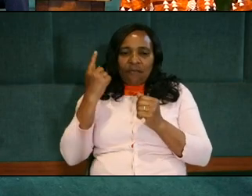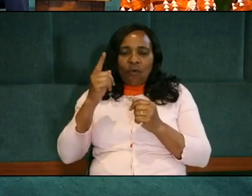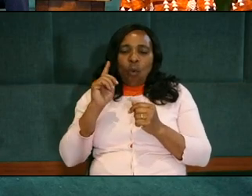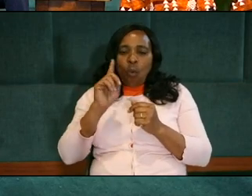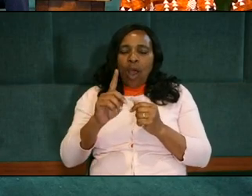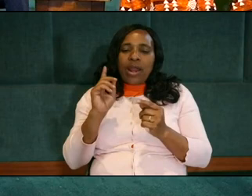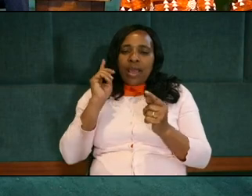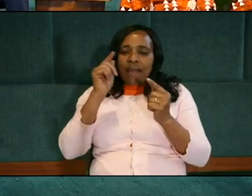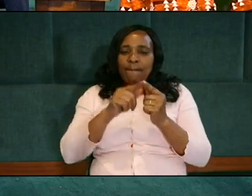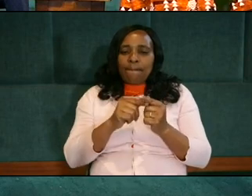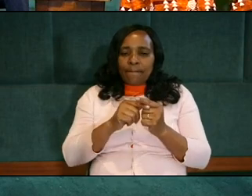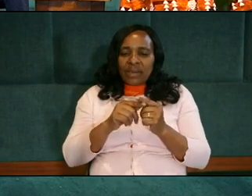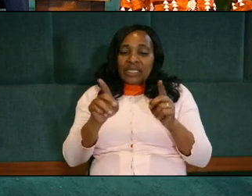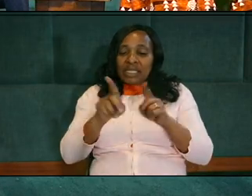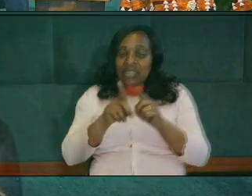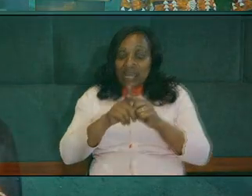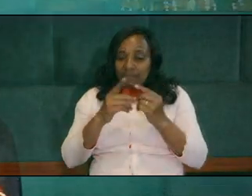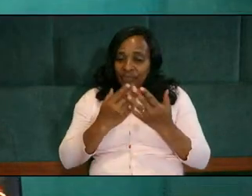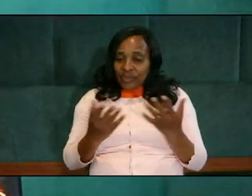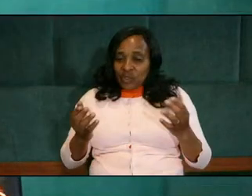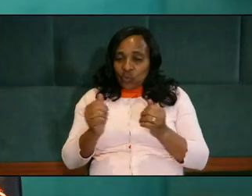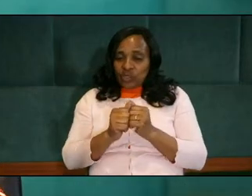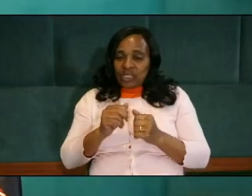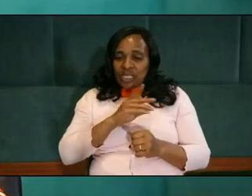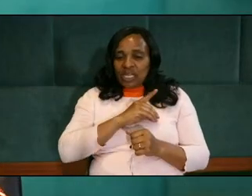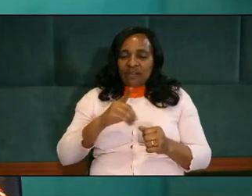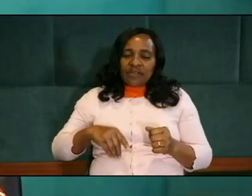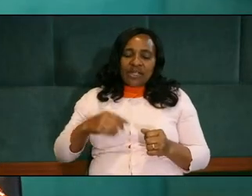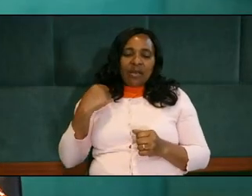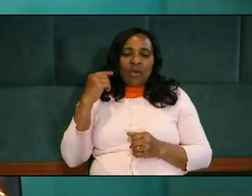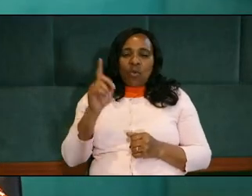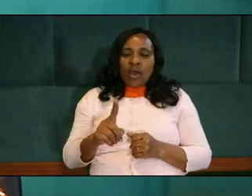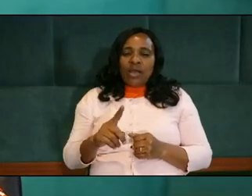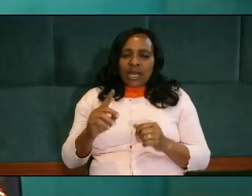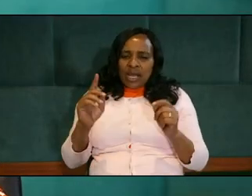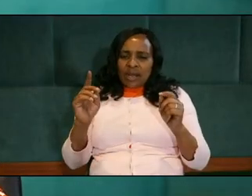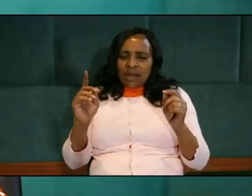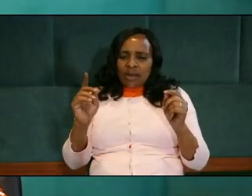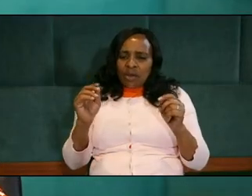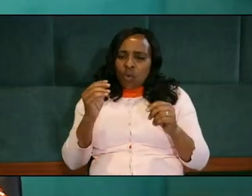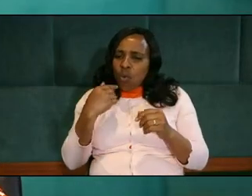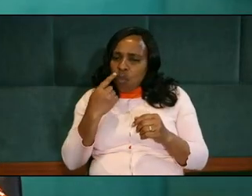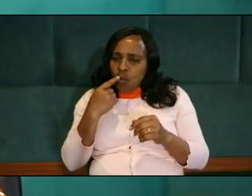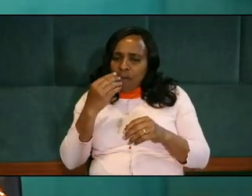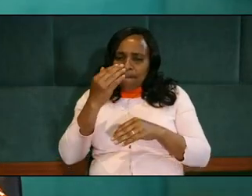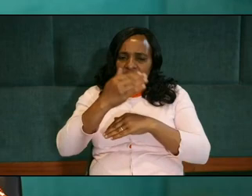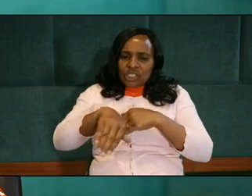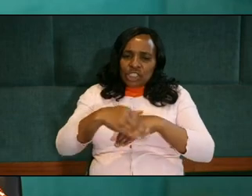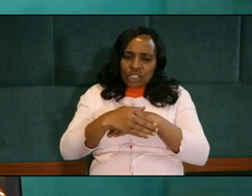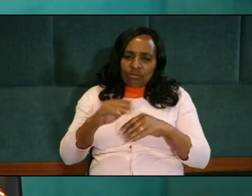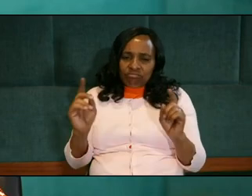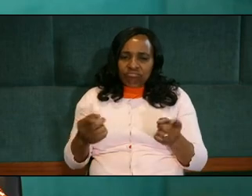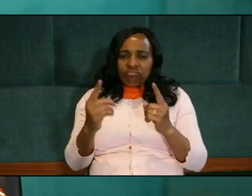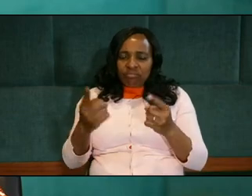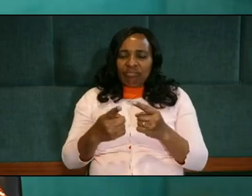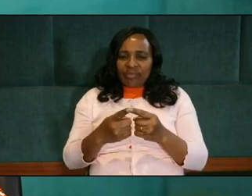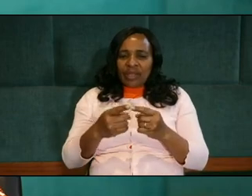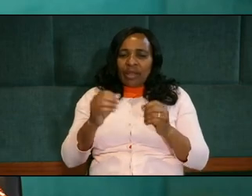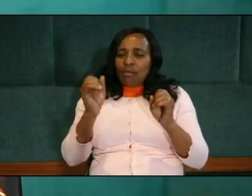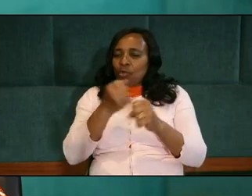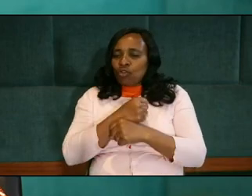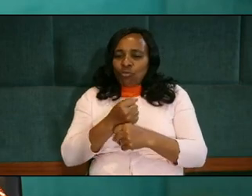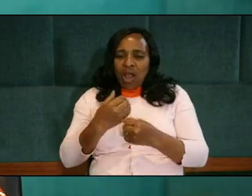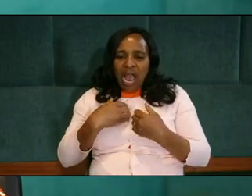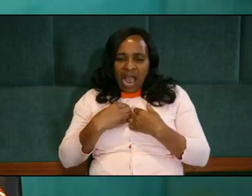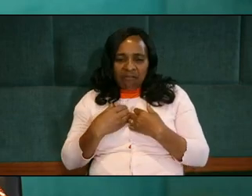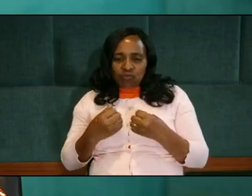goal. Same thing with David here. David, number one, he's a shepherd. Number two, he's not at all at akona muscles. He has